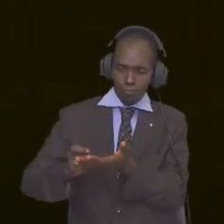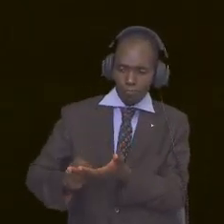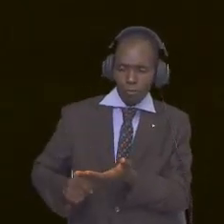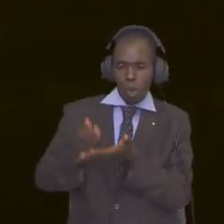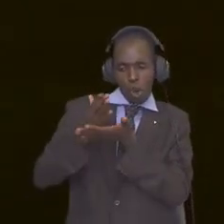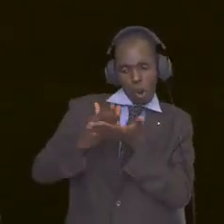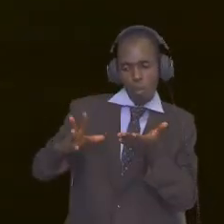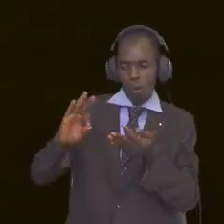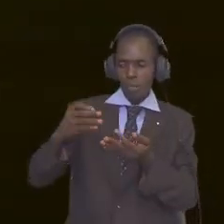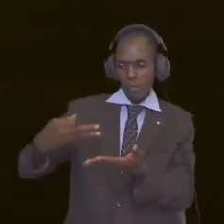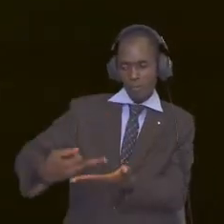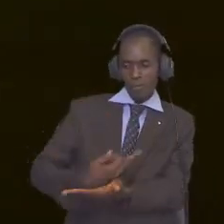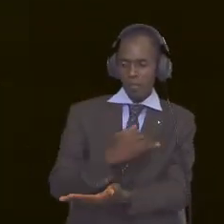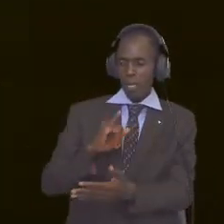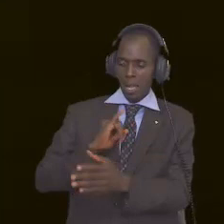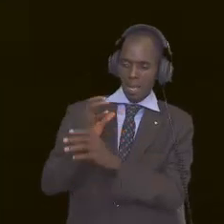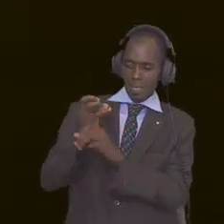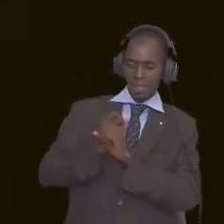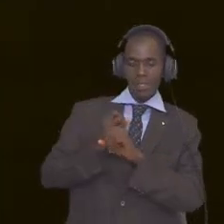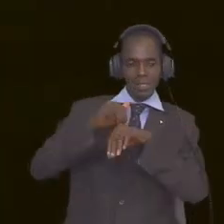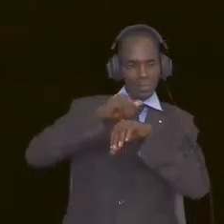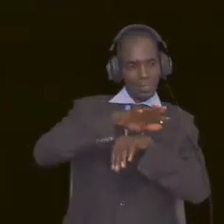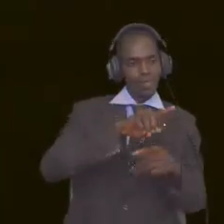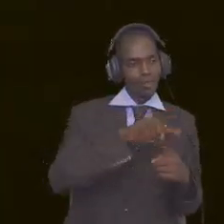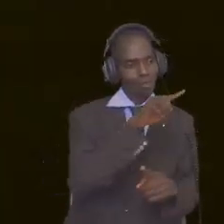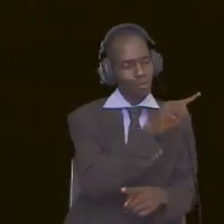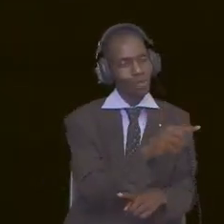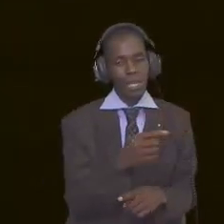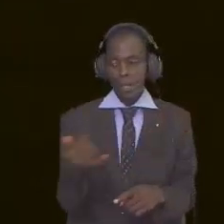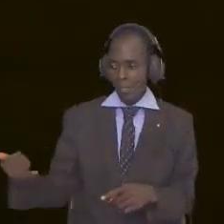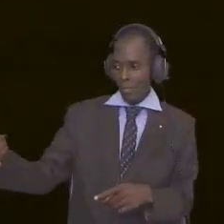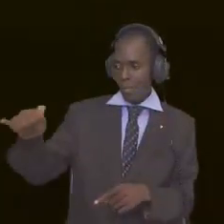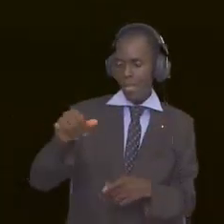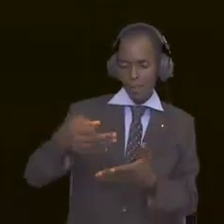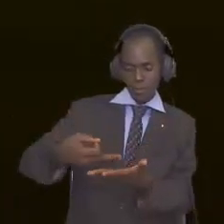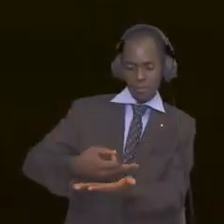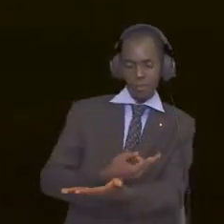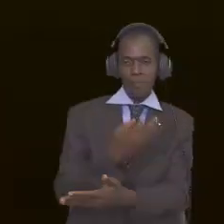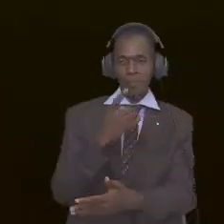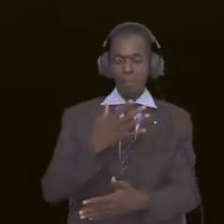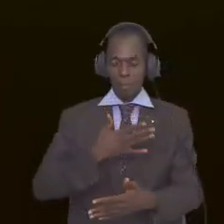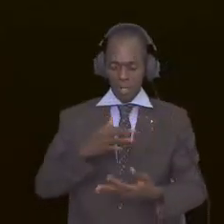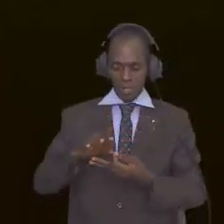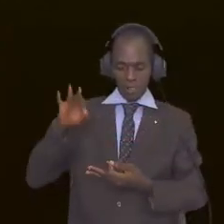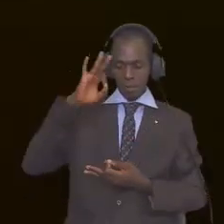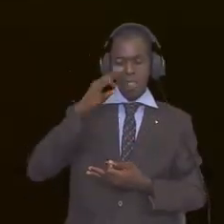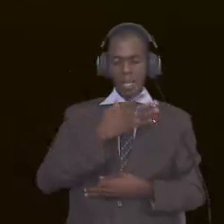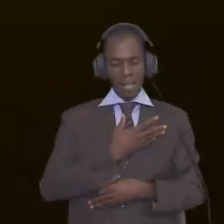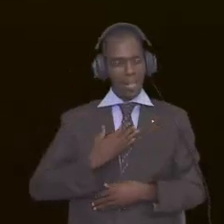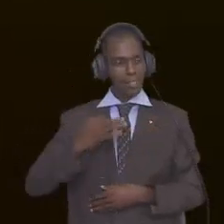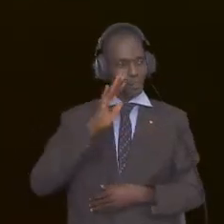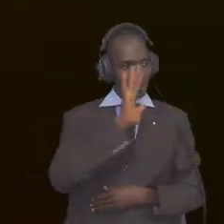refreshing they gave unto me. They refreshed my spirit and yours. That tells